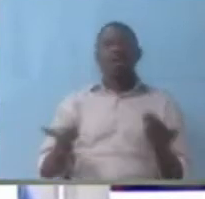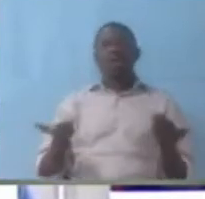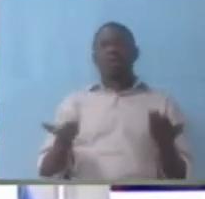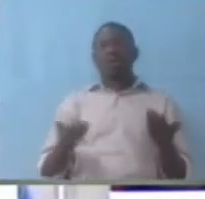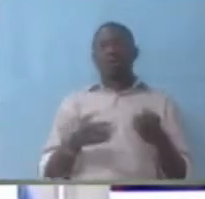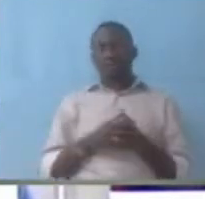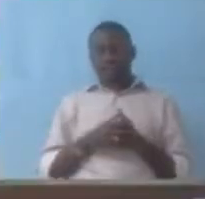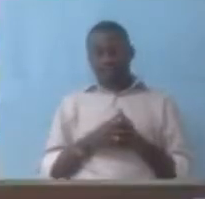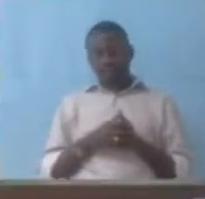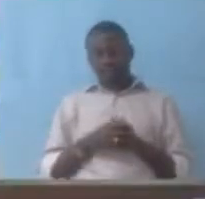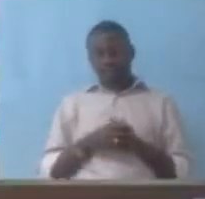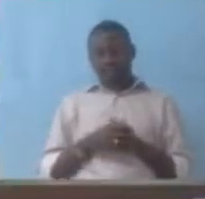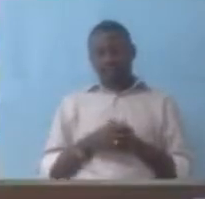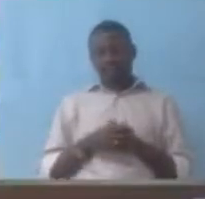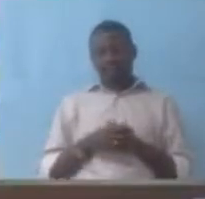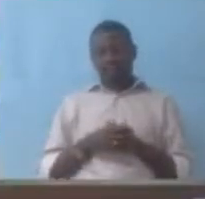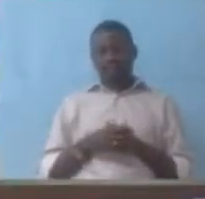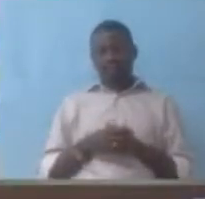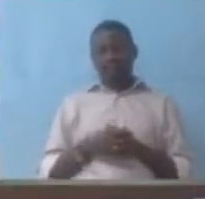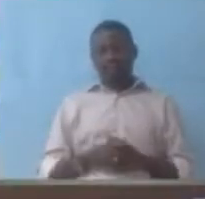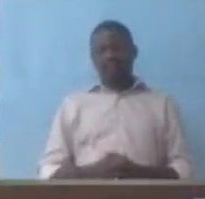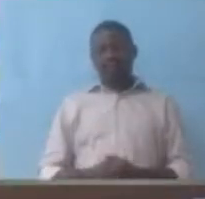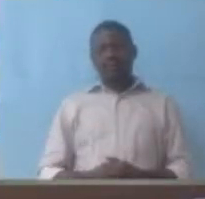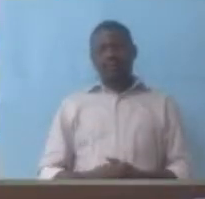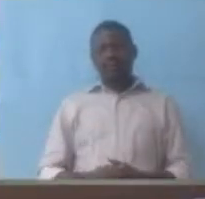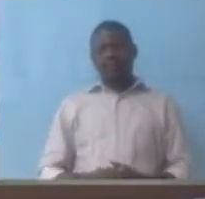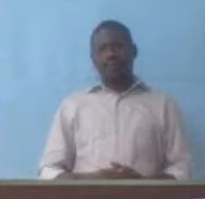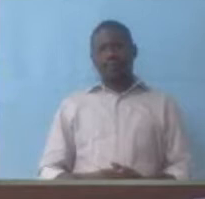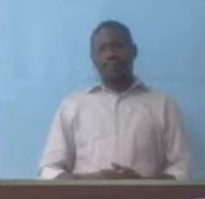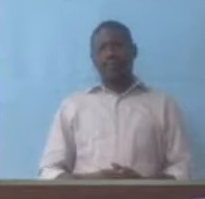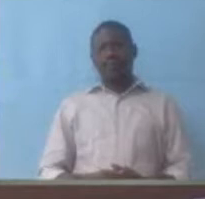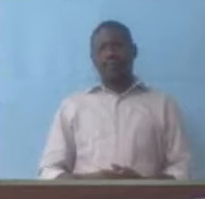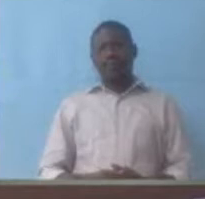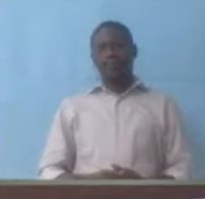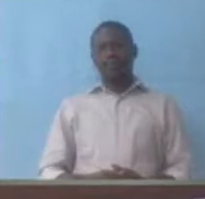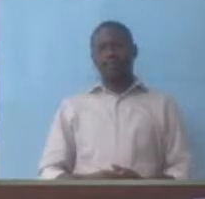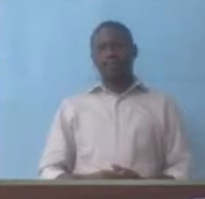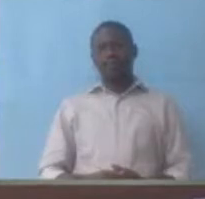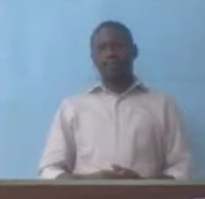nyin council members wol lal council mol lale ka dum hanni nga tra e momu ra ya samba